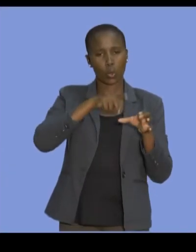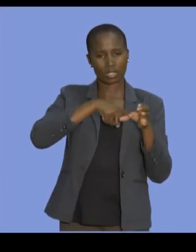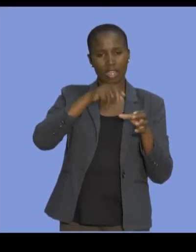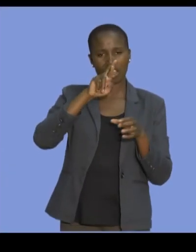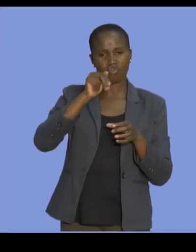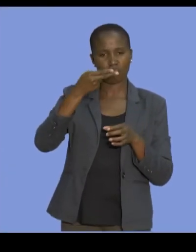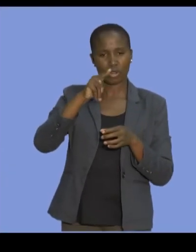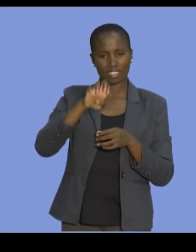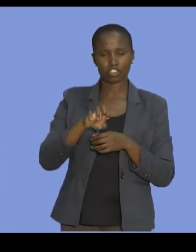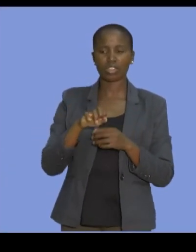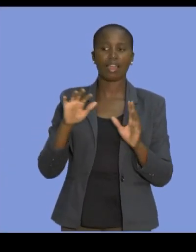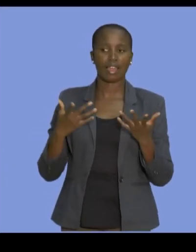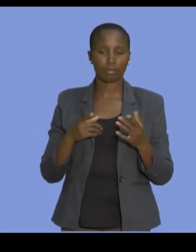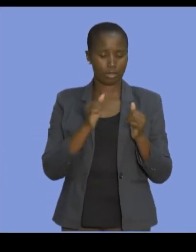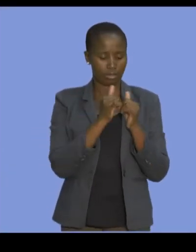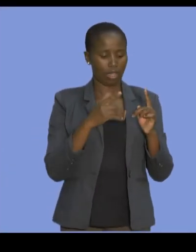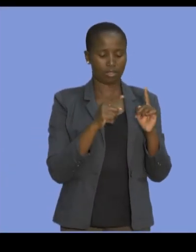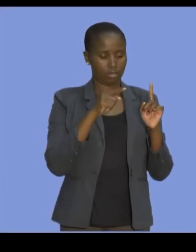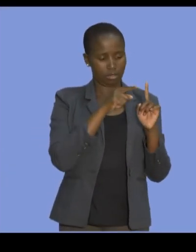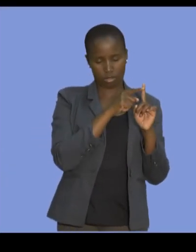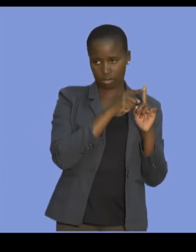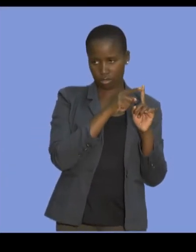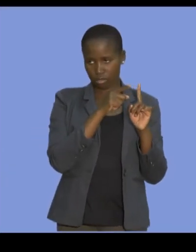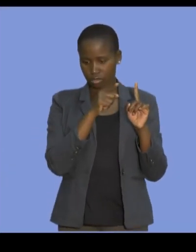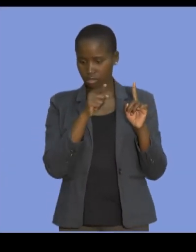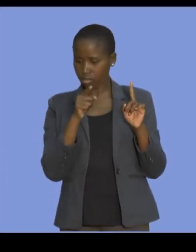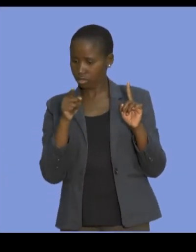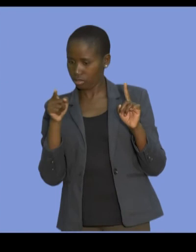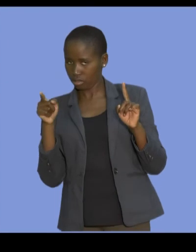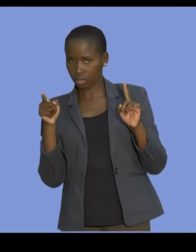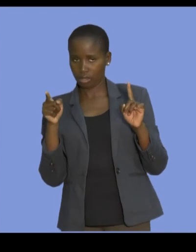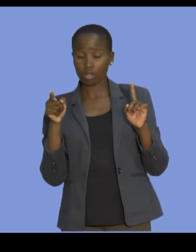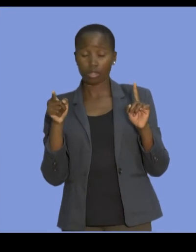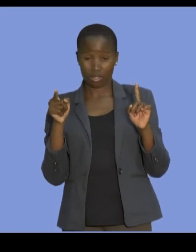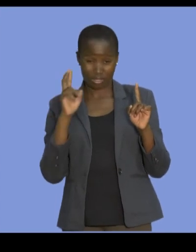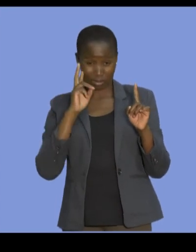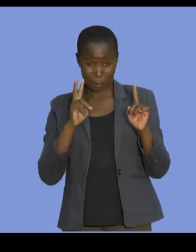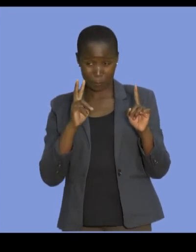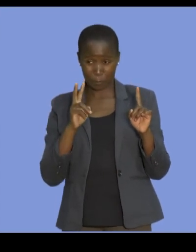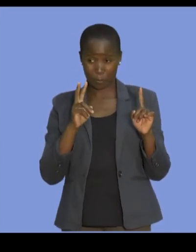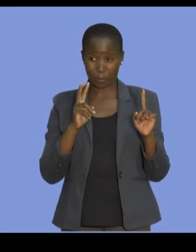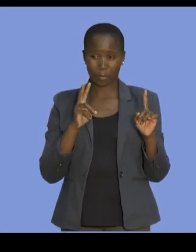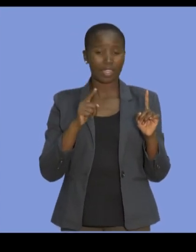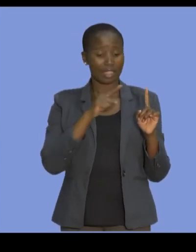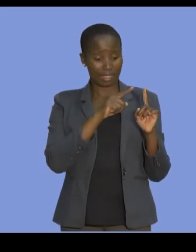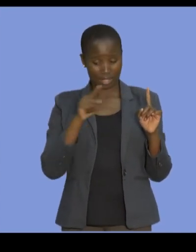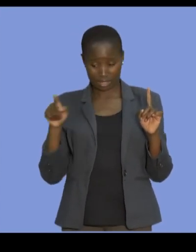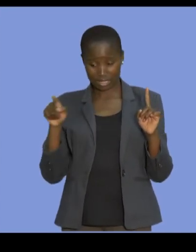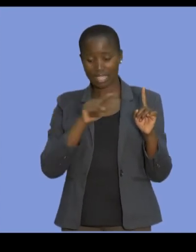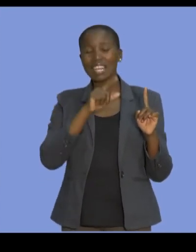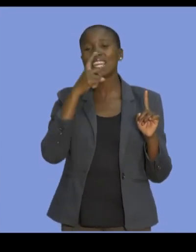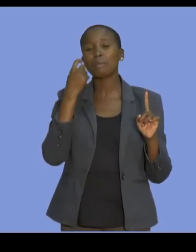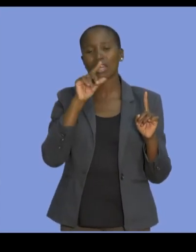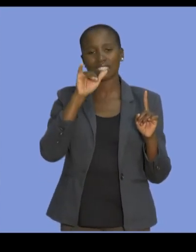be from there to there. That will give us our